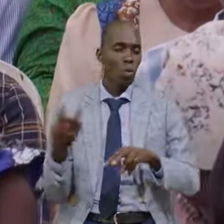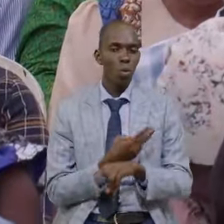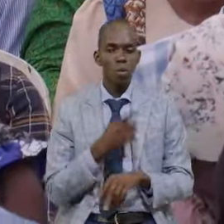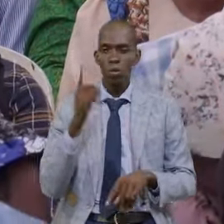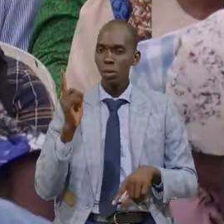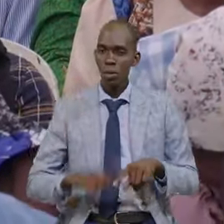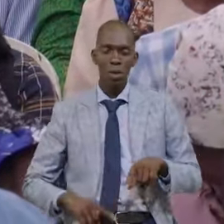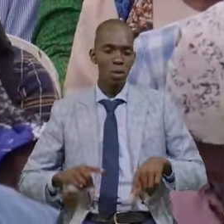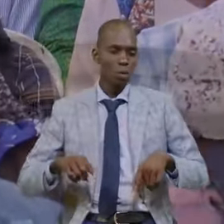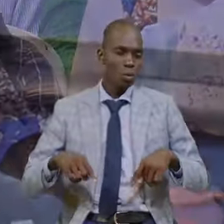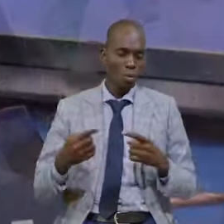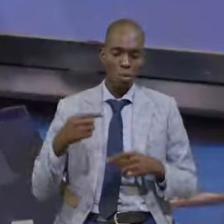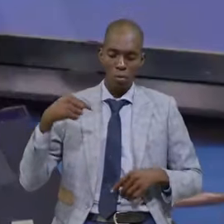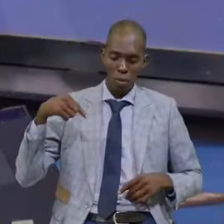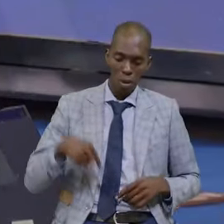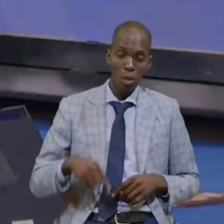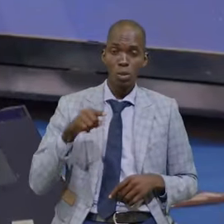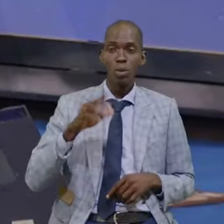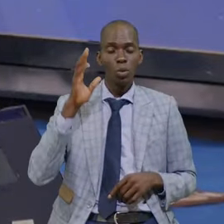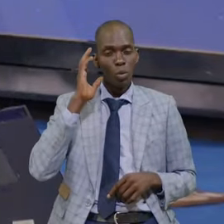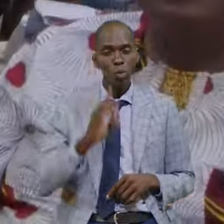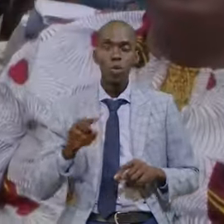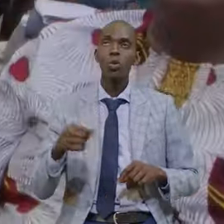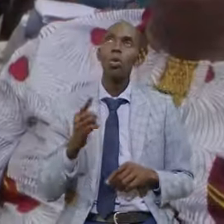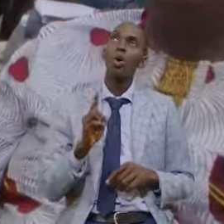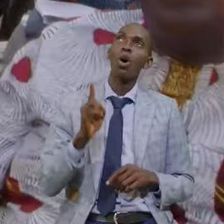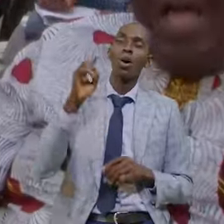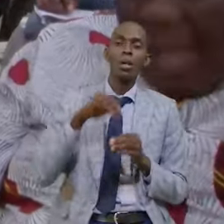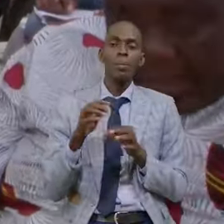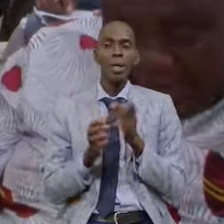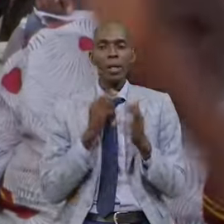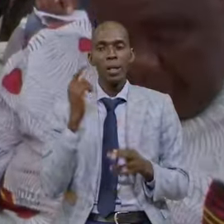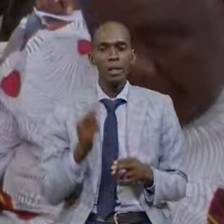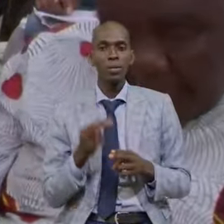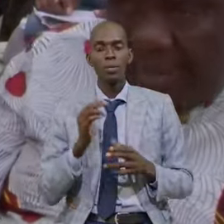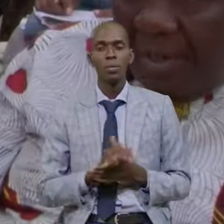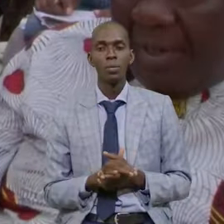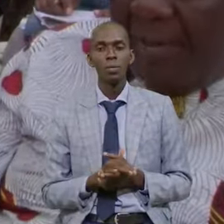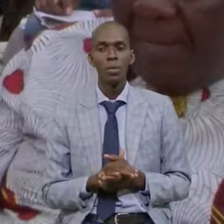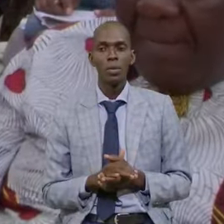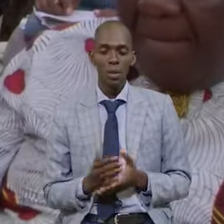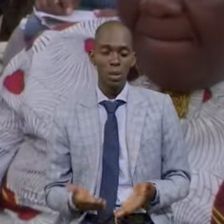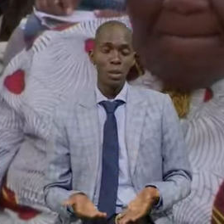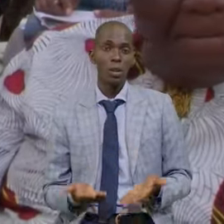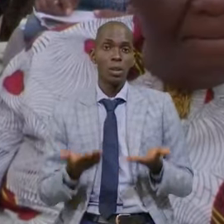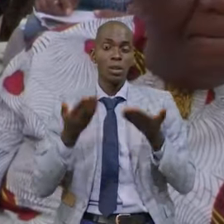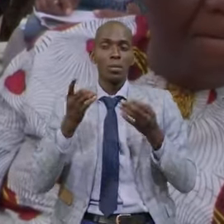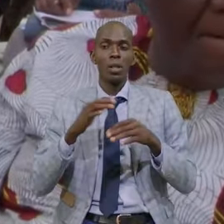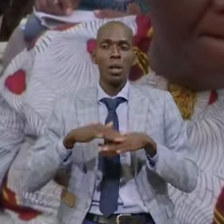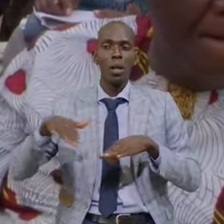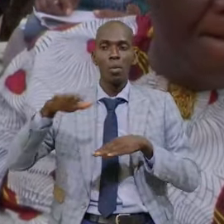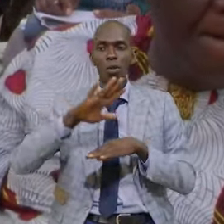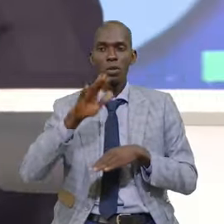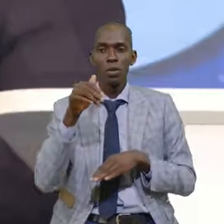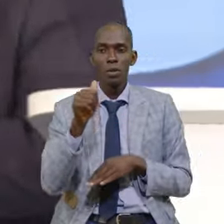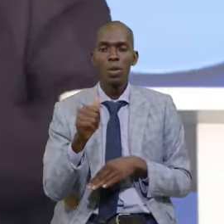down. You're going to be up in Jesus' name. Lifted above yourself by the